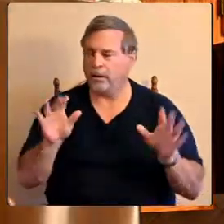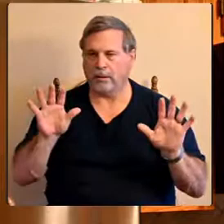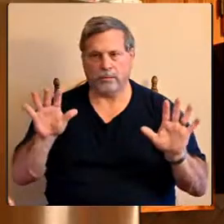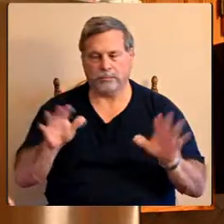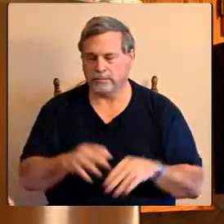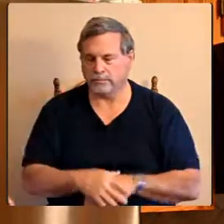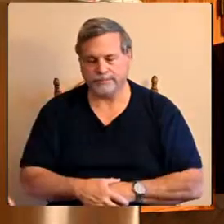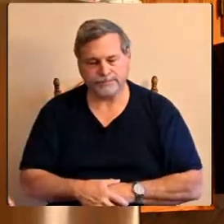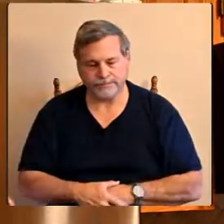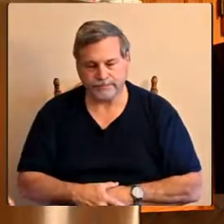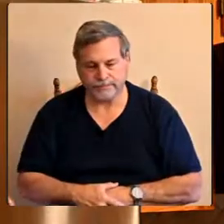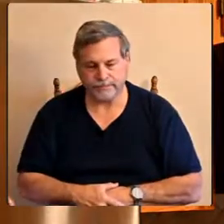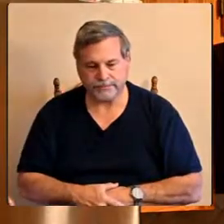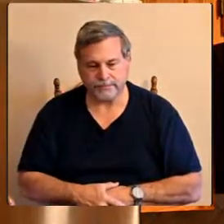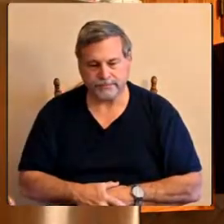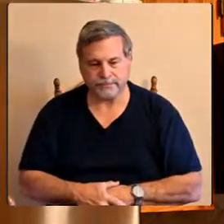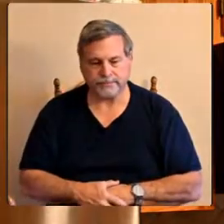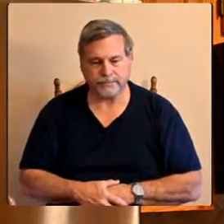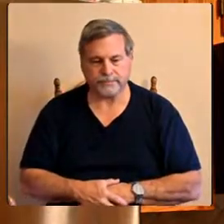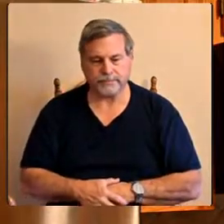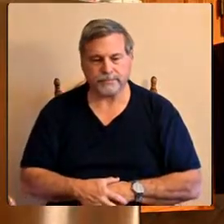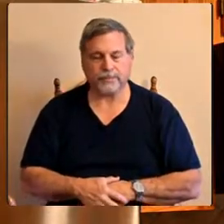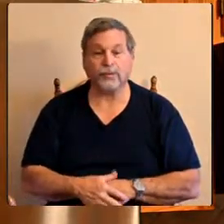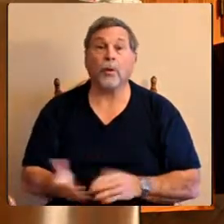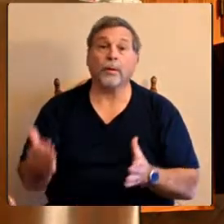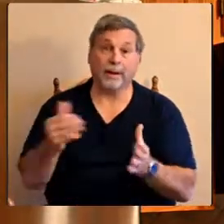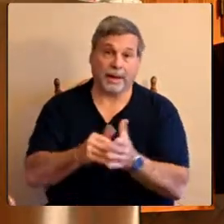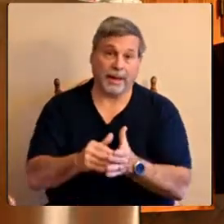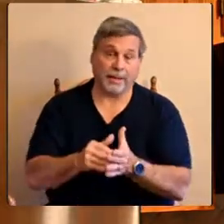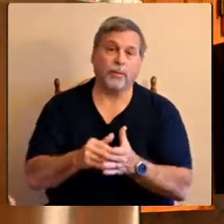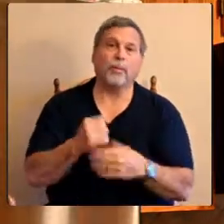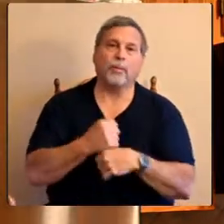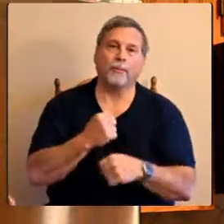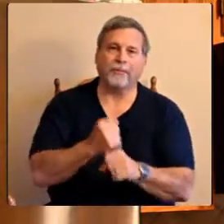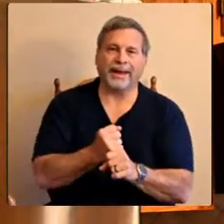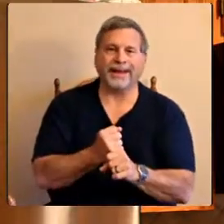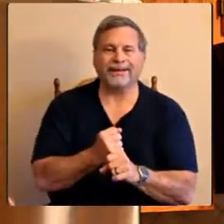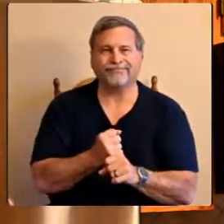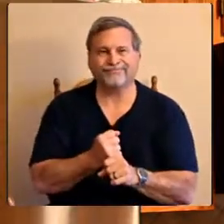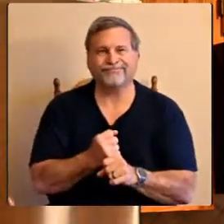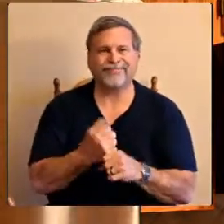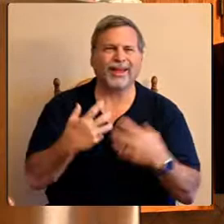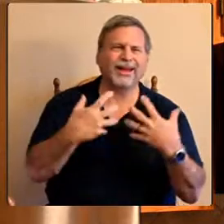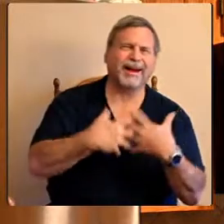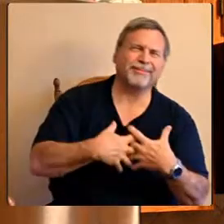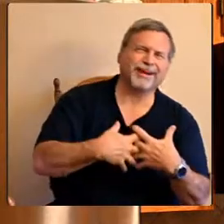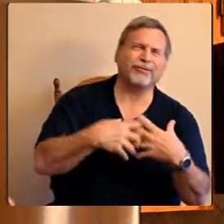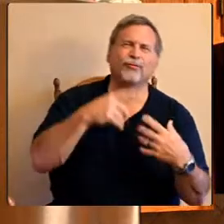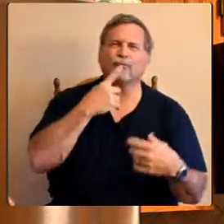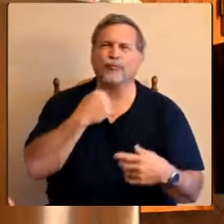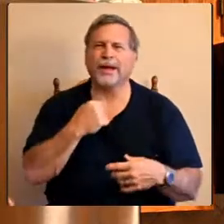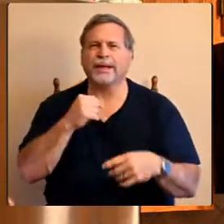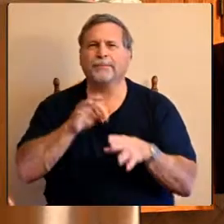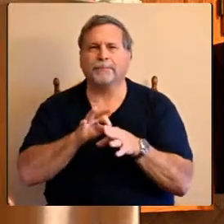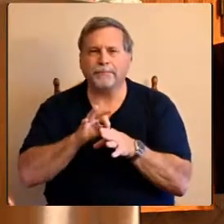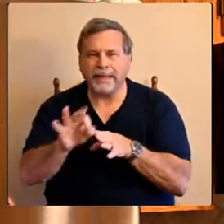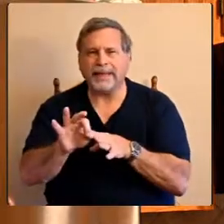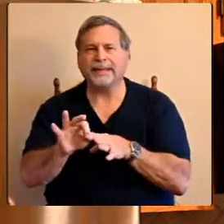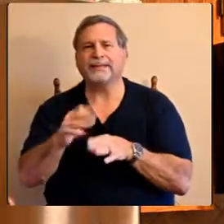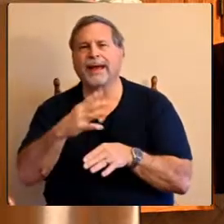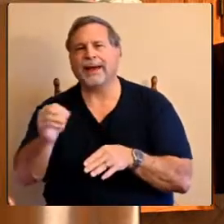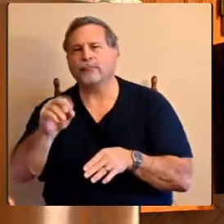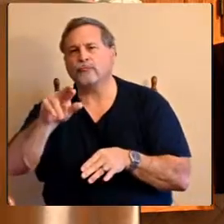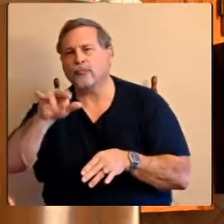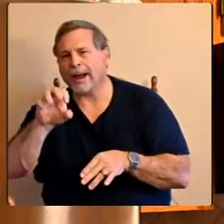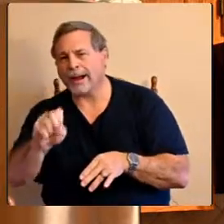stages. So, recapping, we're making kind of a red beans and rice andouille